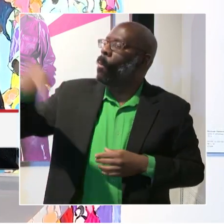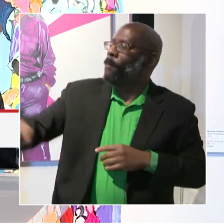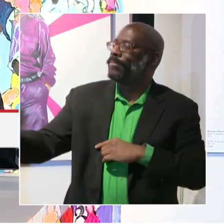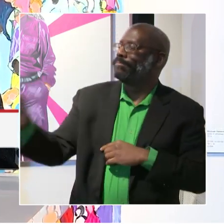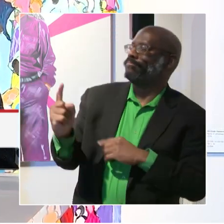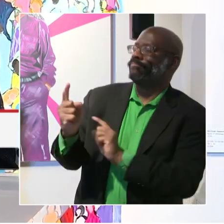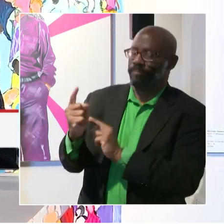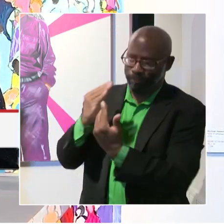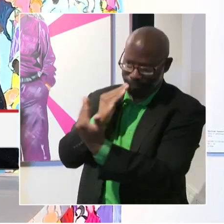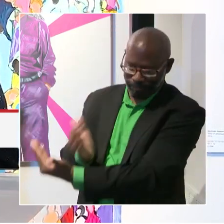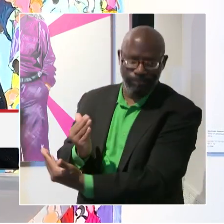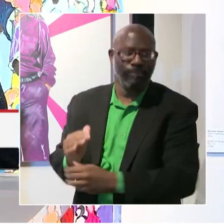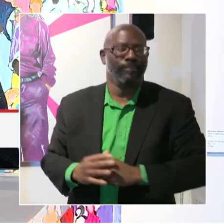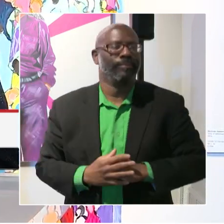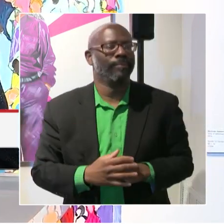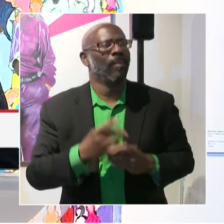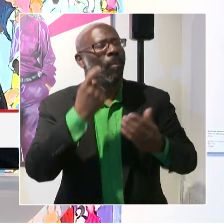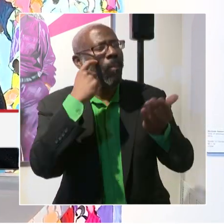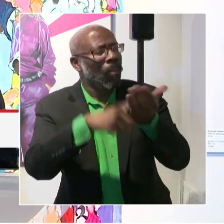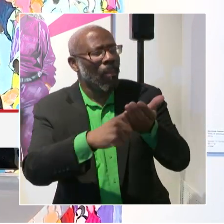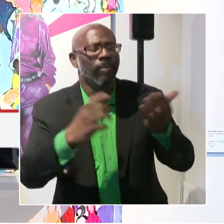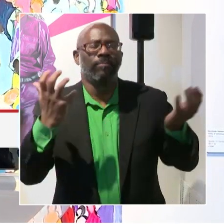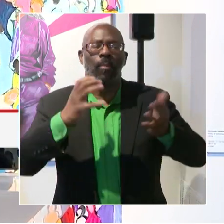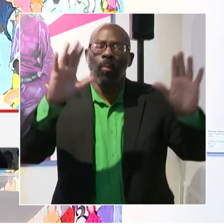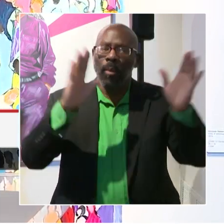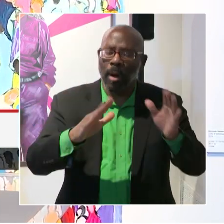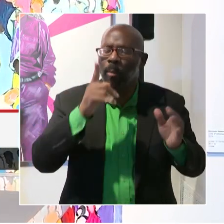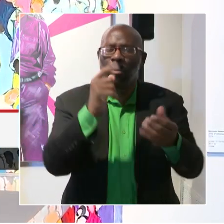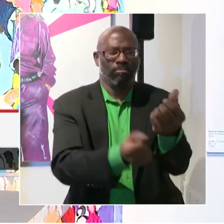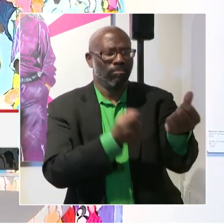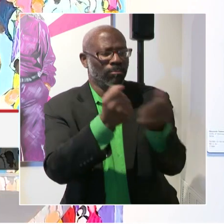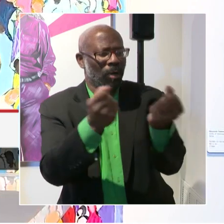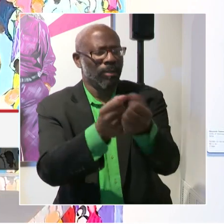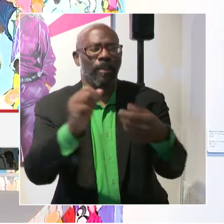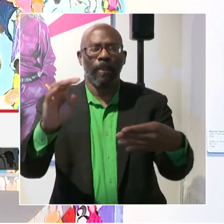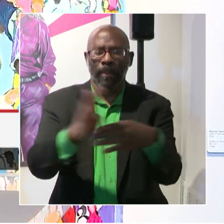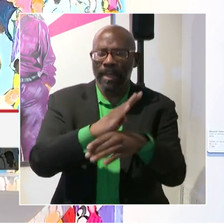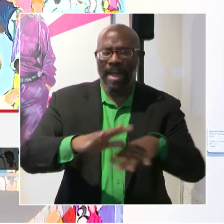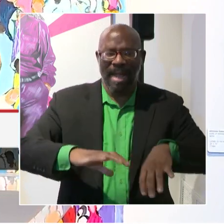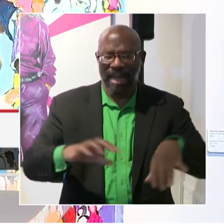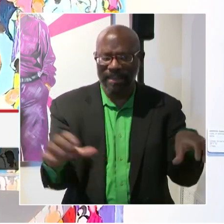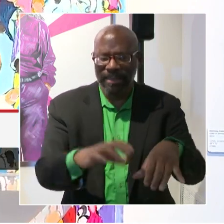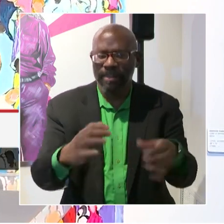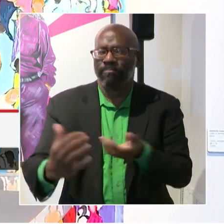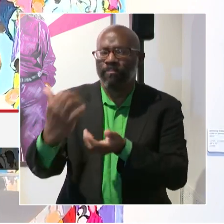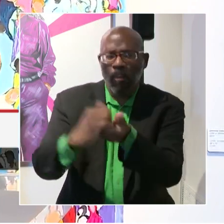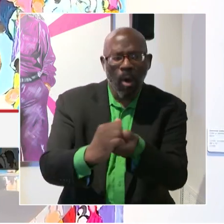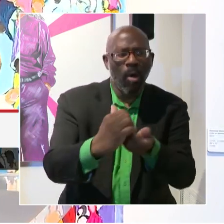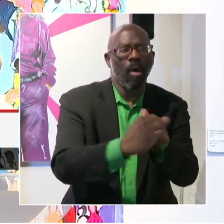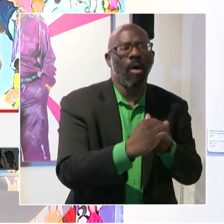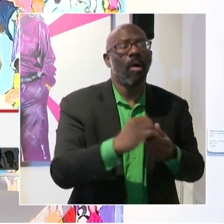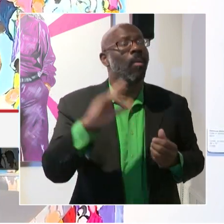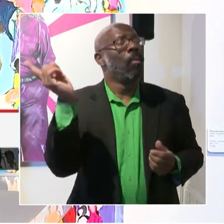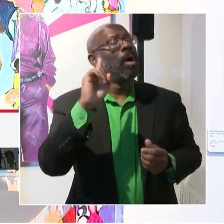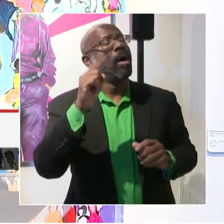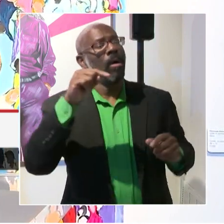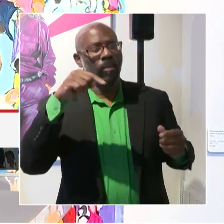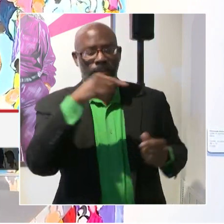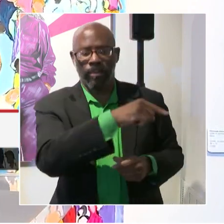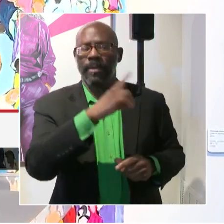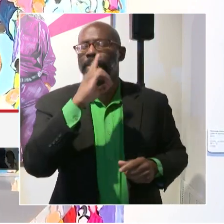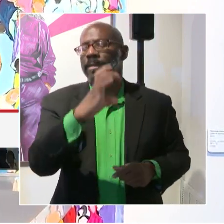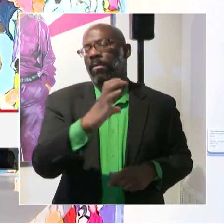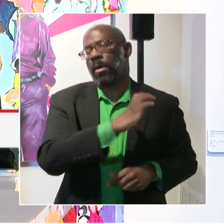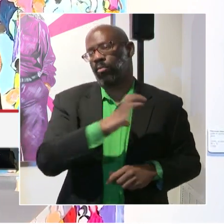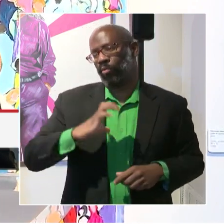people who support business activity and are partners to us at the council, led by